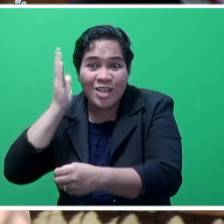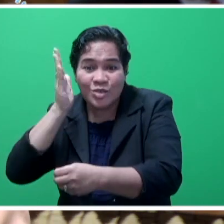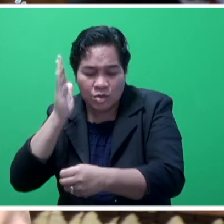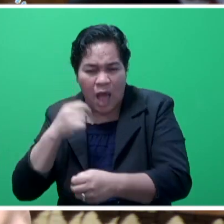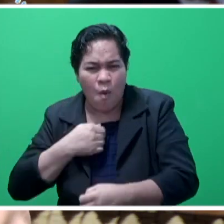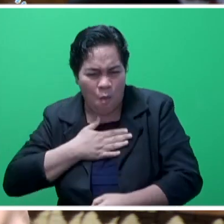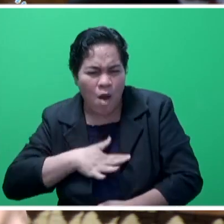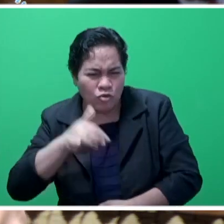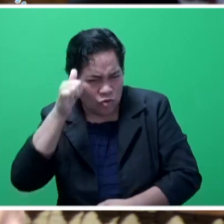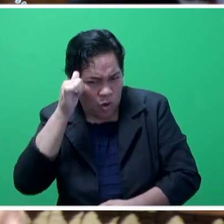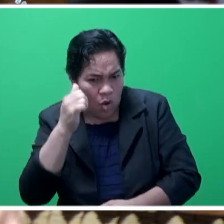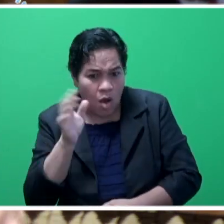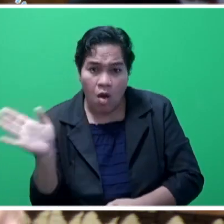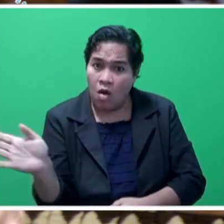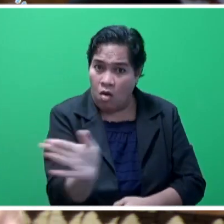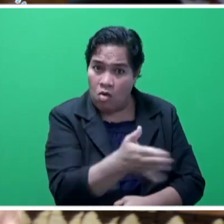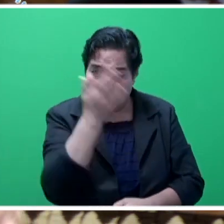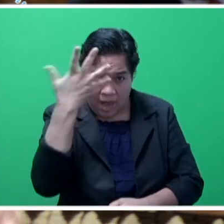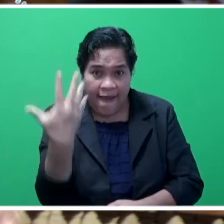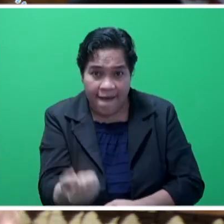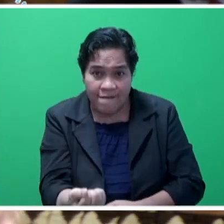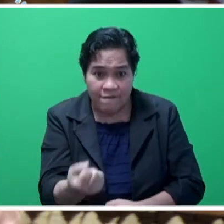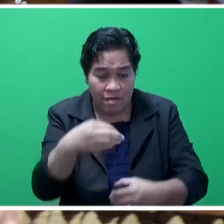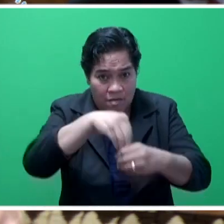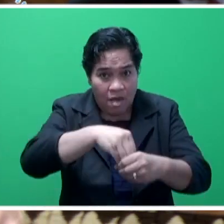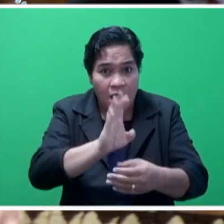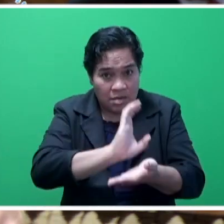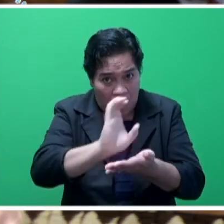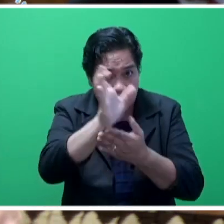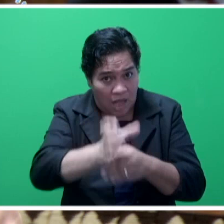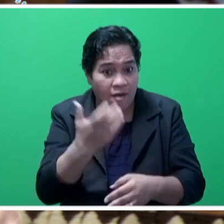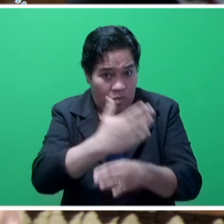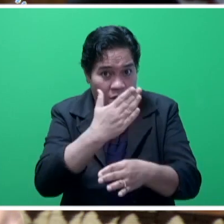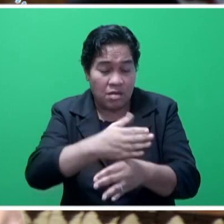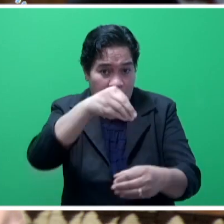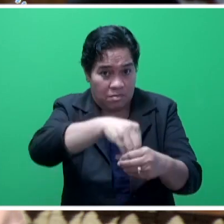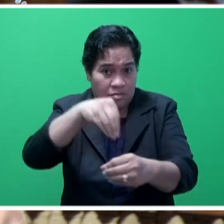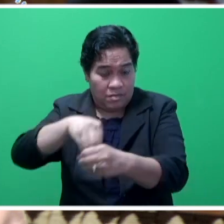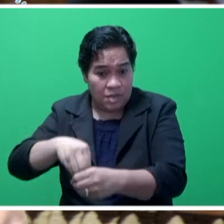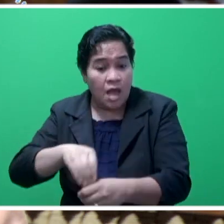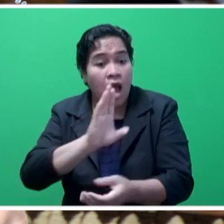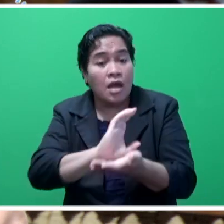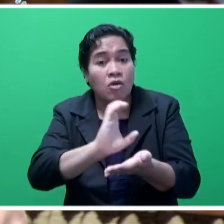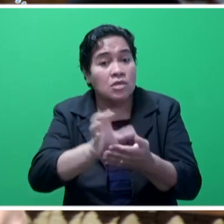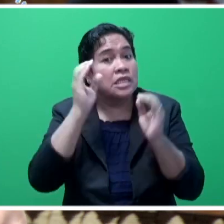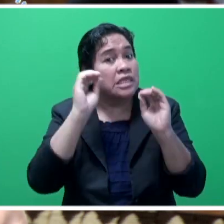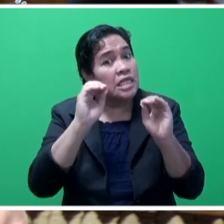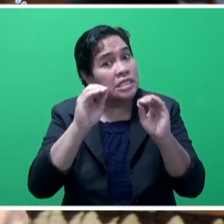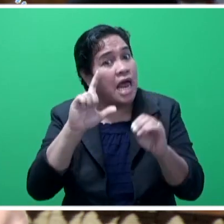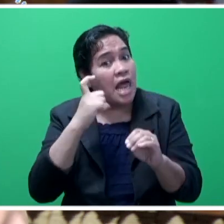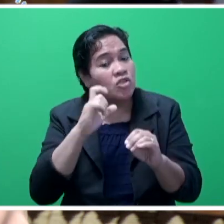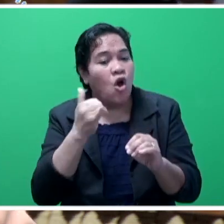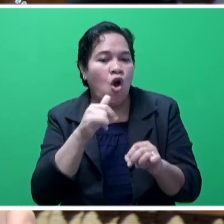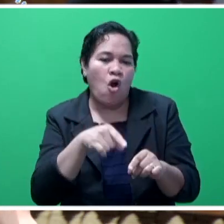if each school has a councillor, and do the councillors also teach classes, or are they